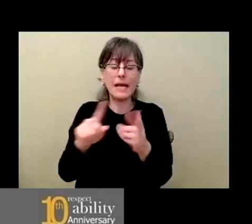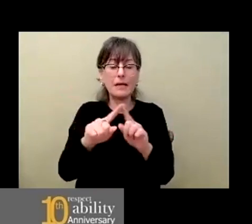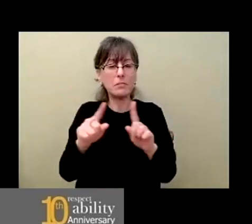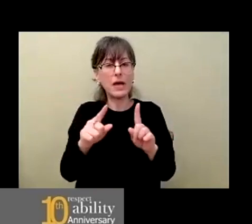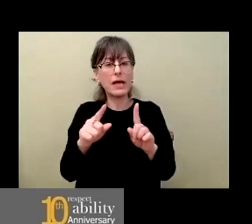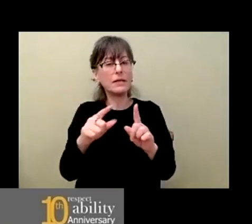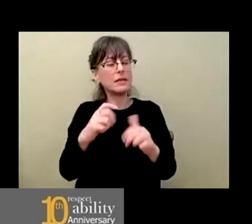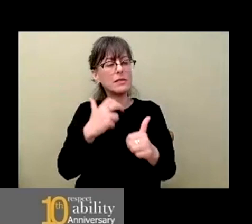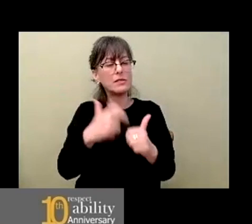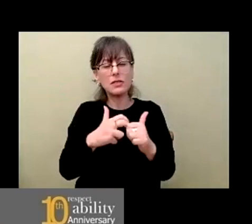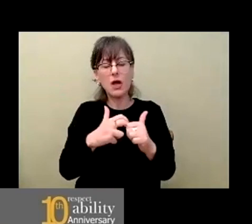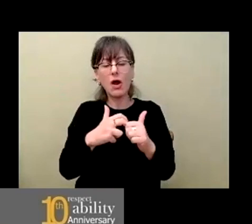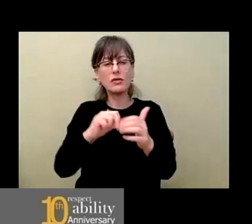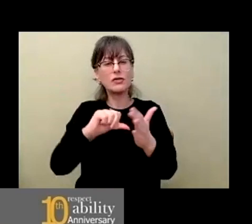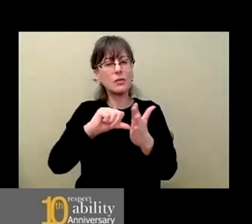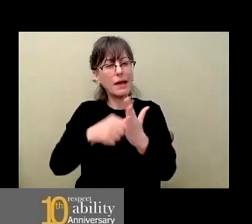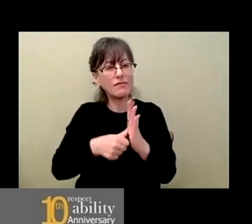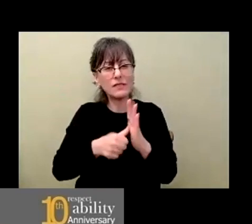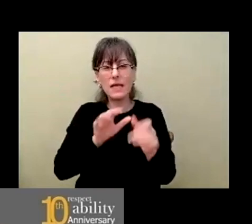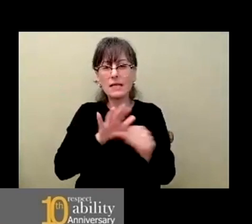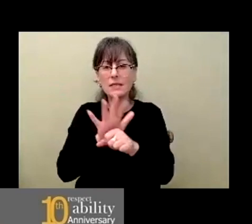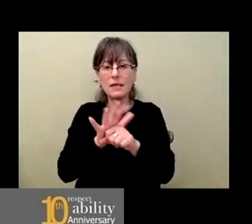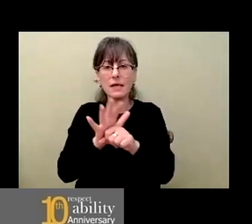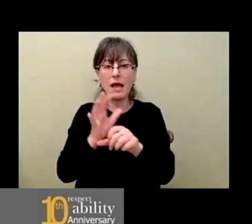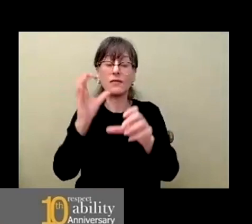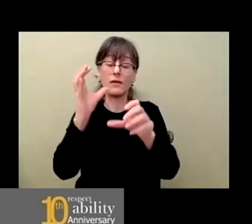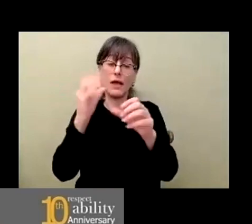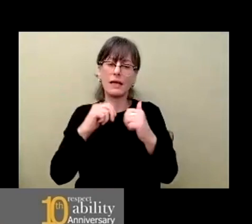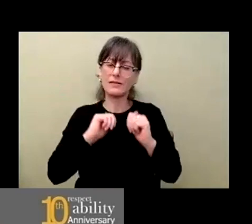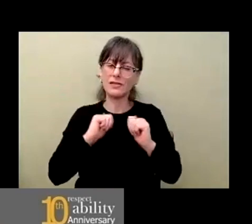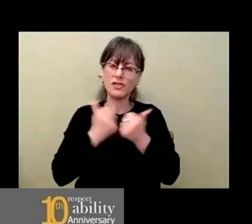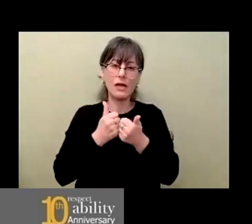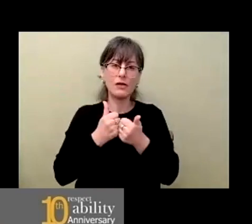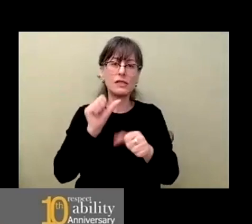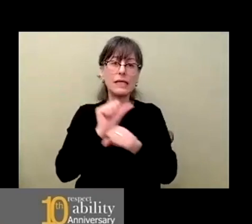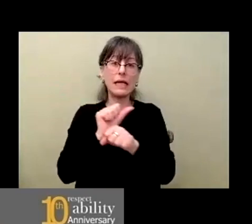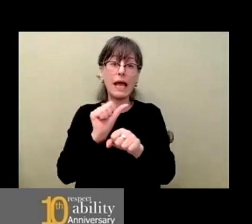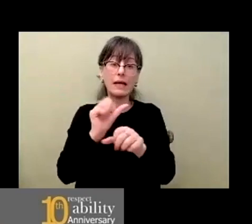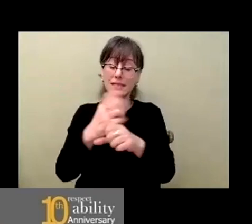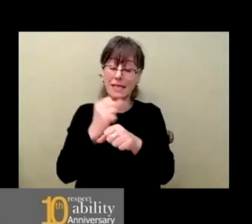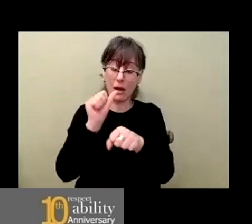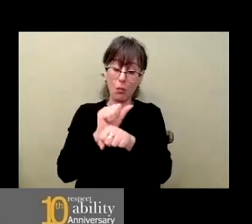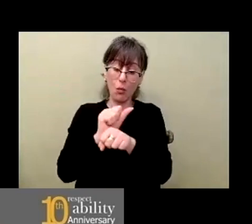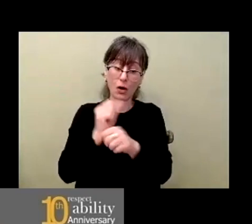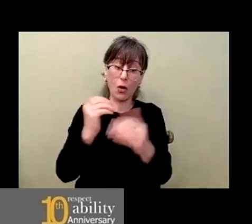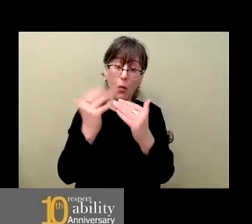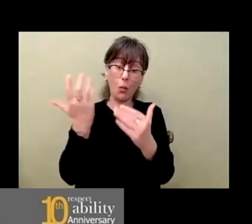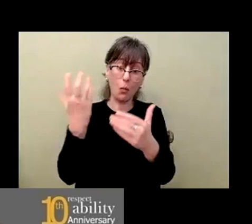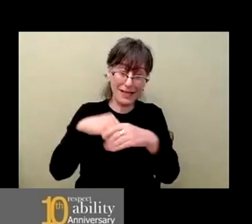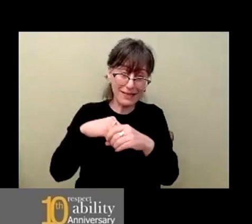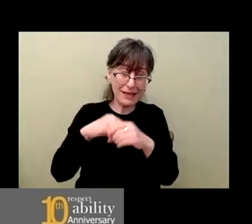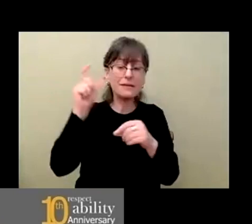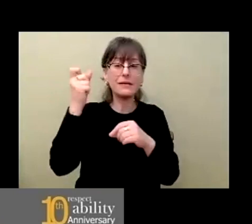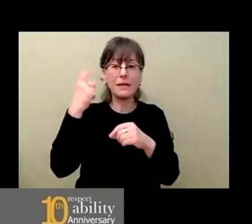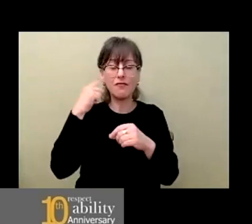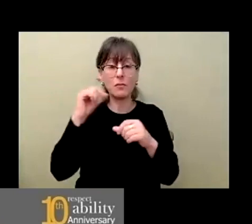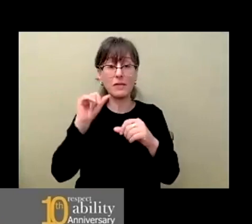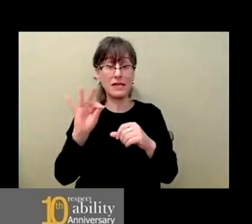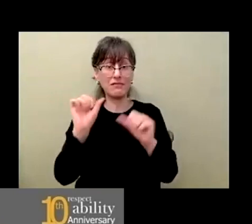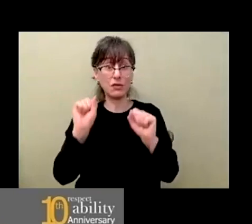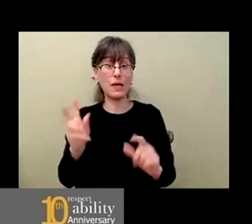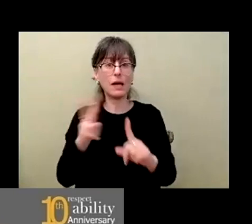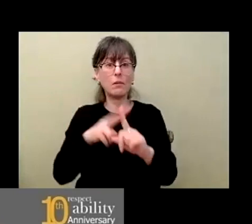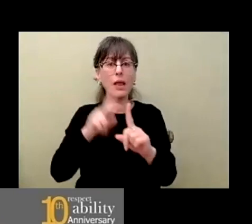hard to understate how important it is to actually get work inside government. And so if you have the opportunity to apply for a job inside